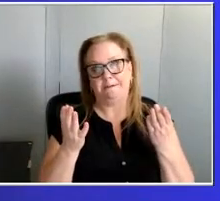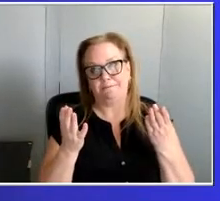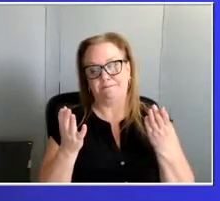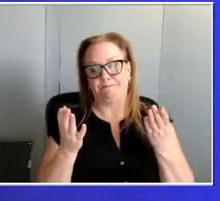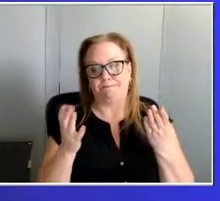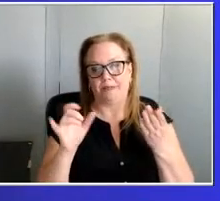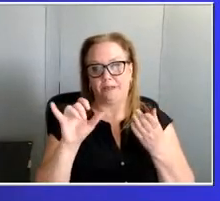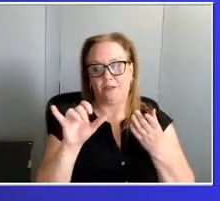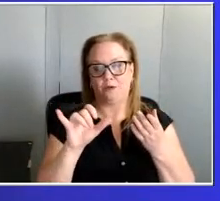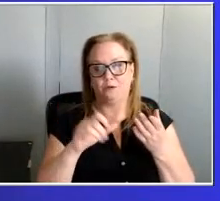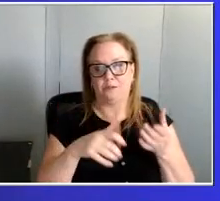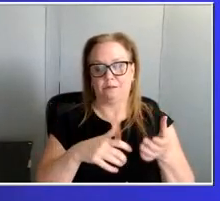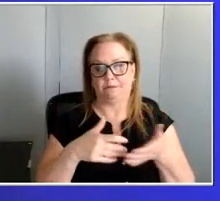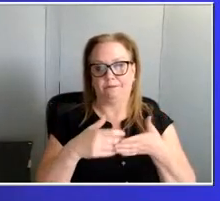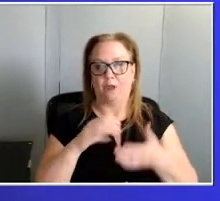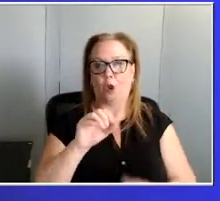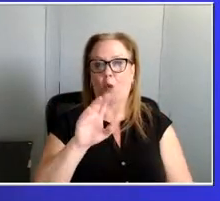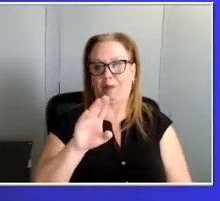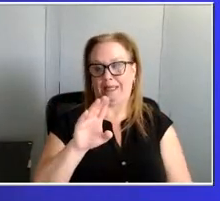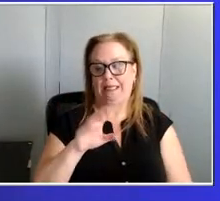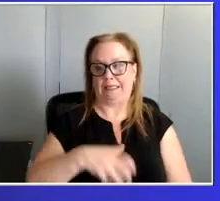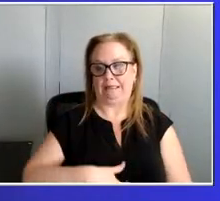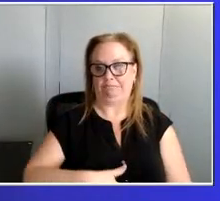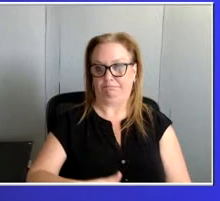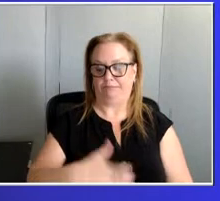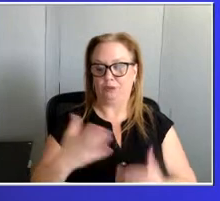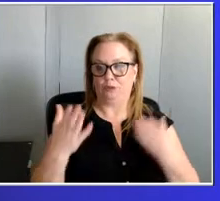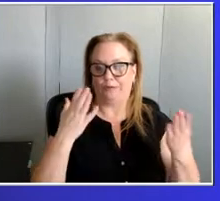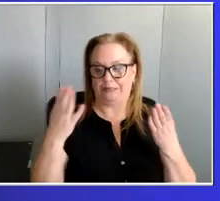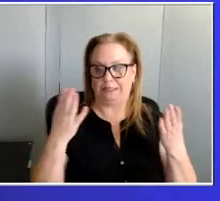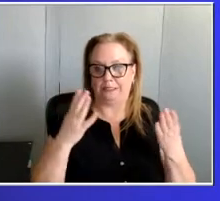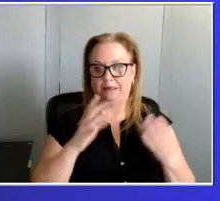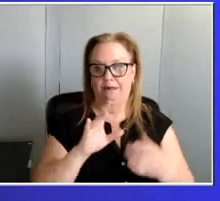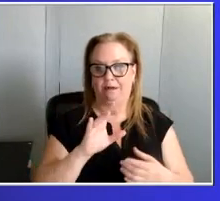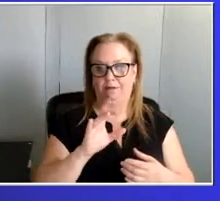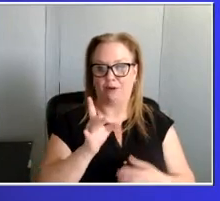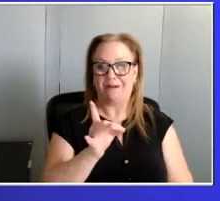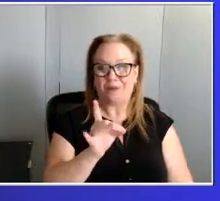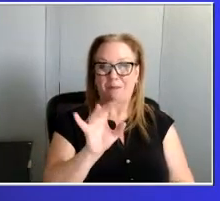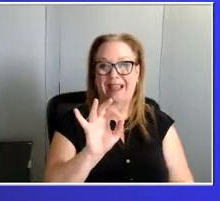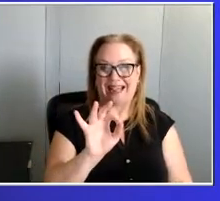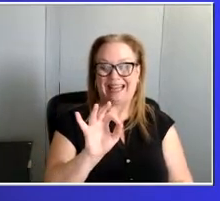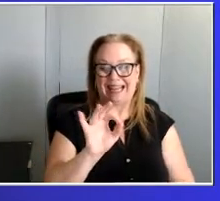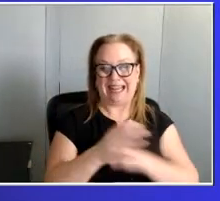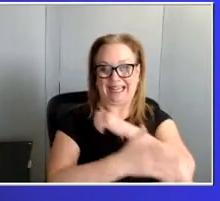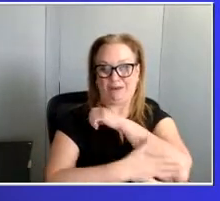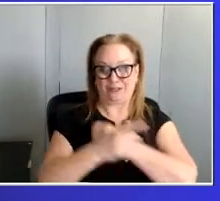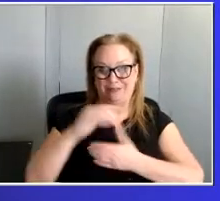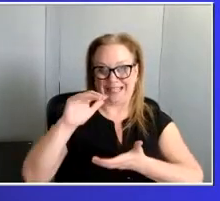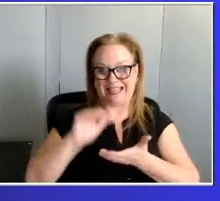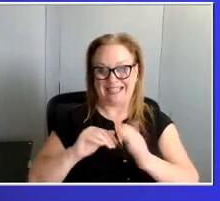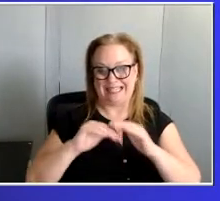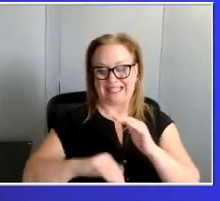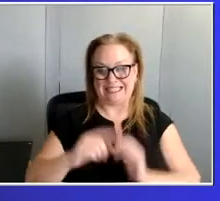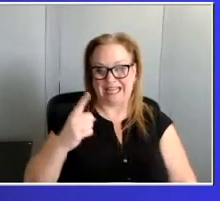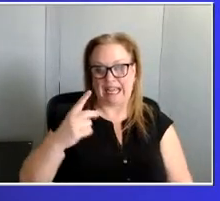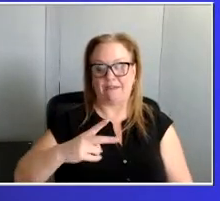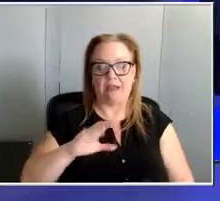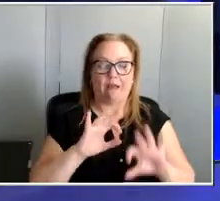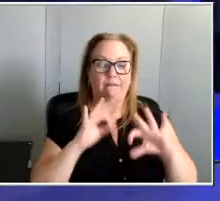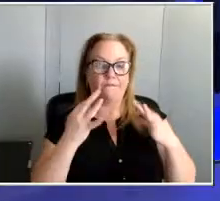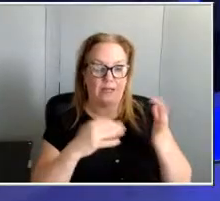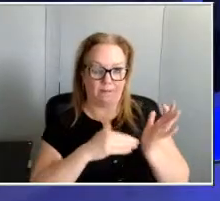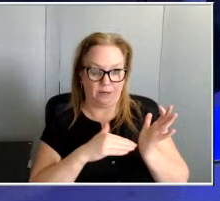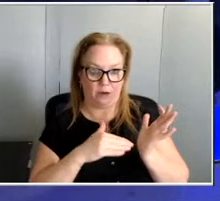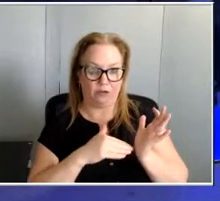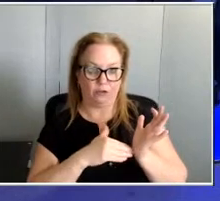those maternity and OB services from 89. So it's less than half. Yeah. Family doctors. But there's